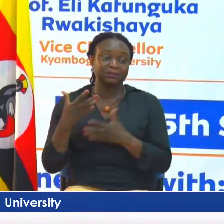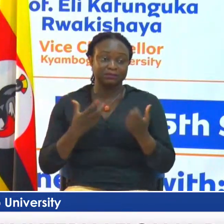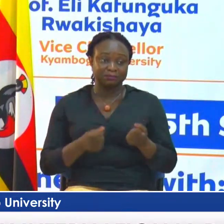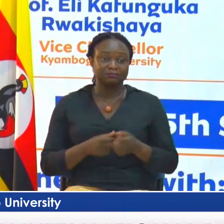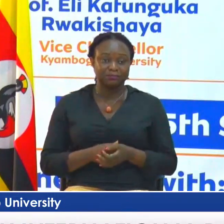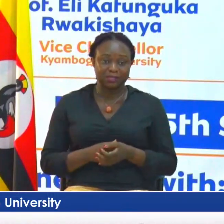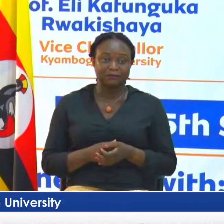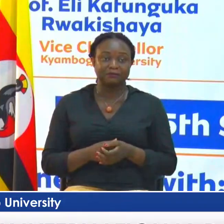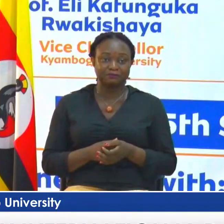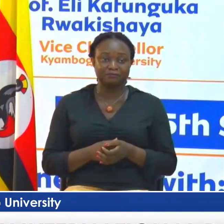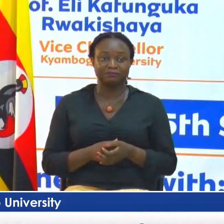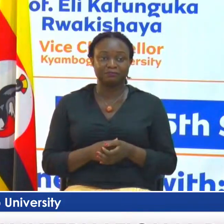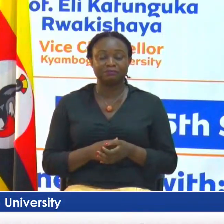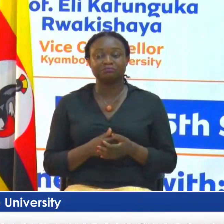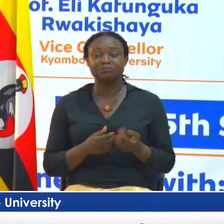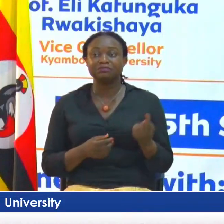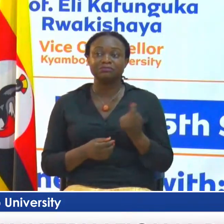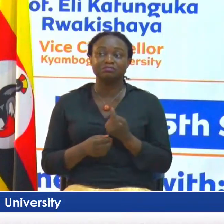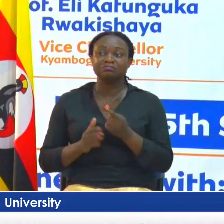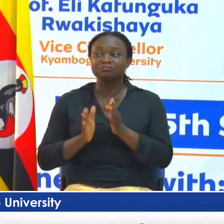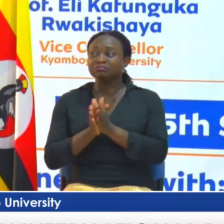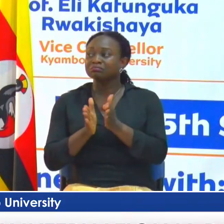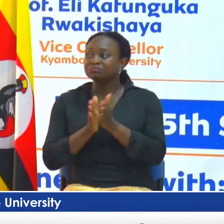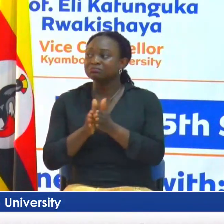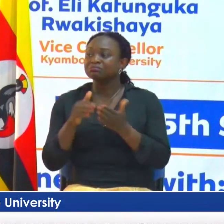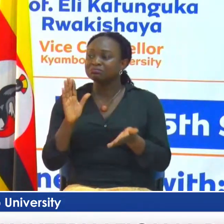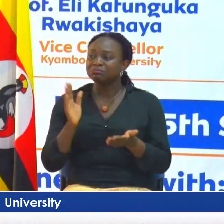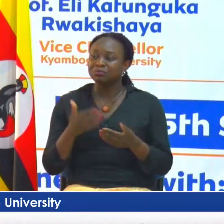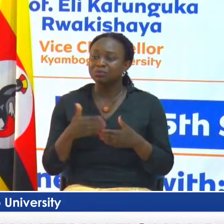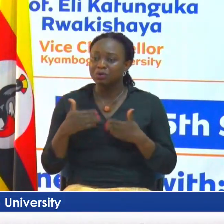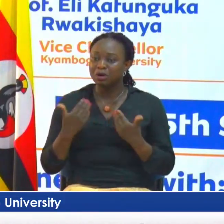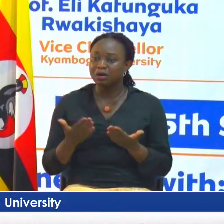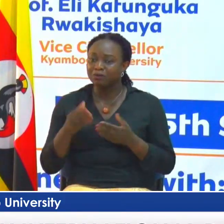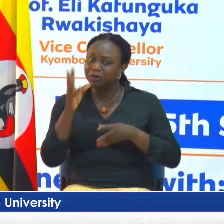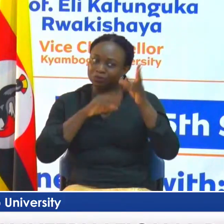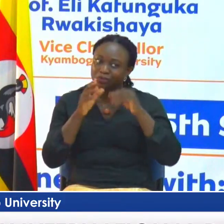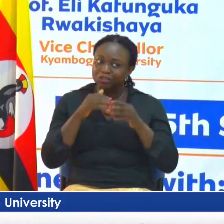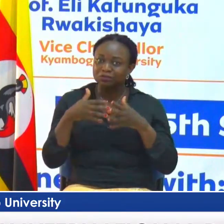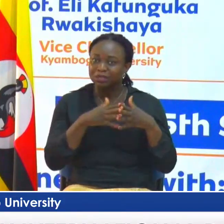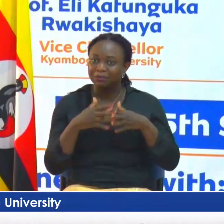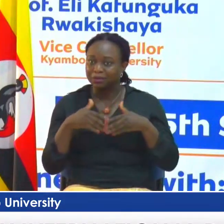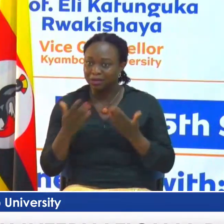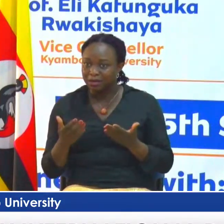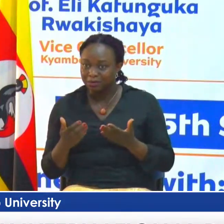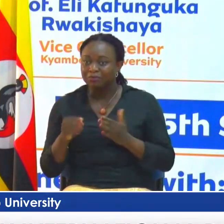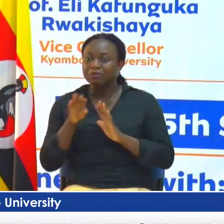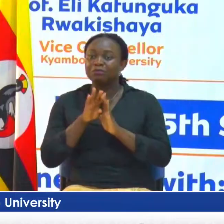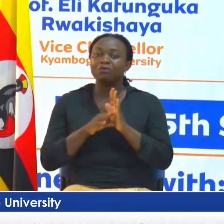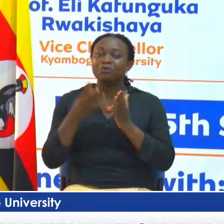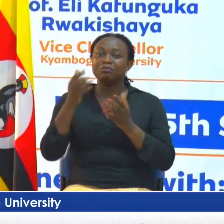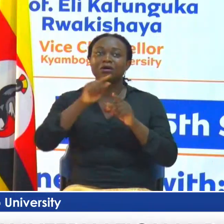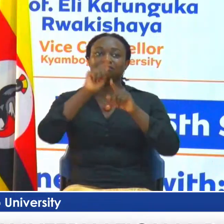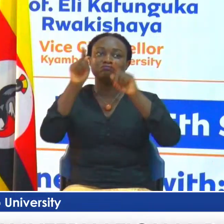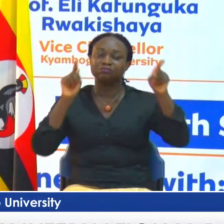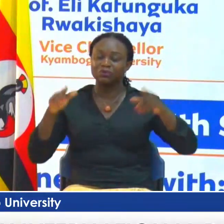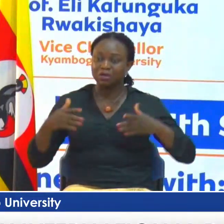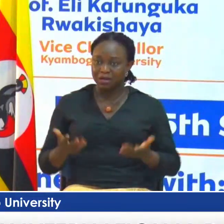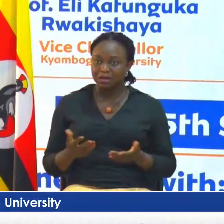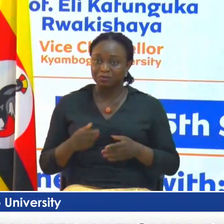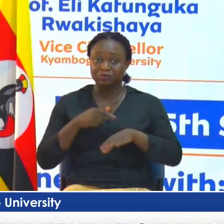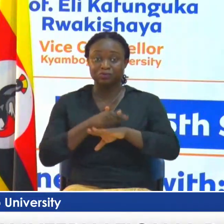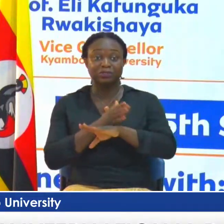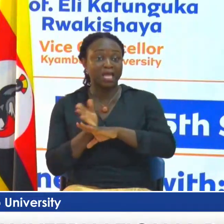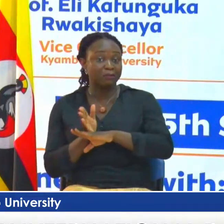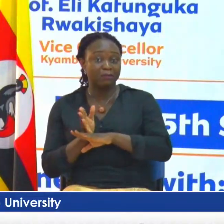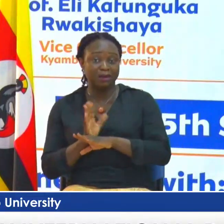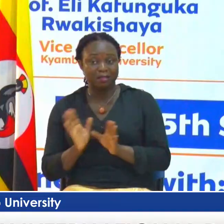and tell us education in the USA or study abroad programs that they have. So without wasting much of